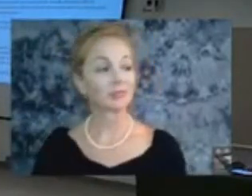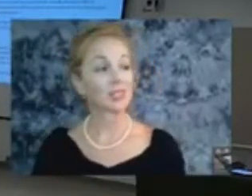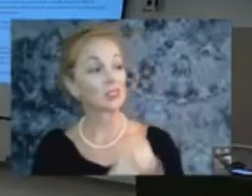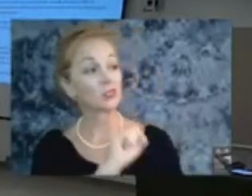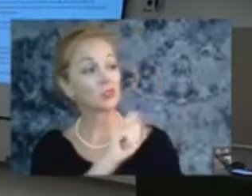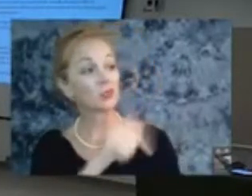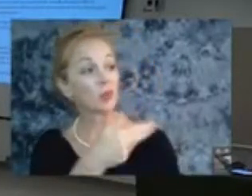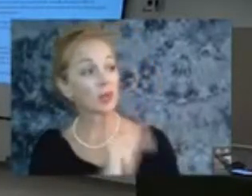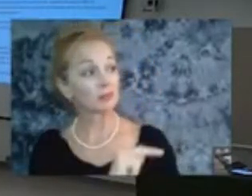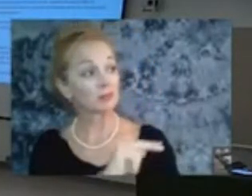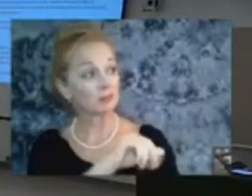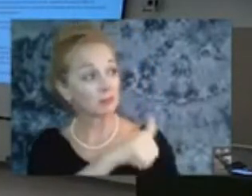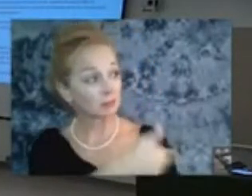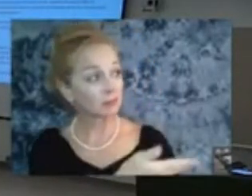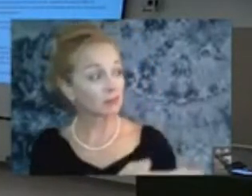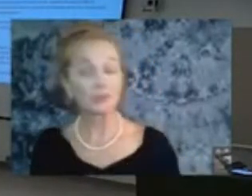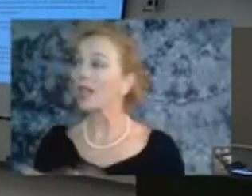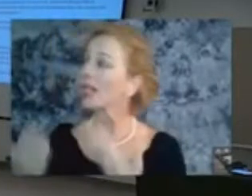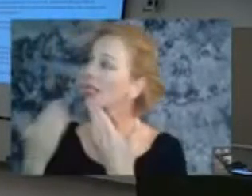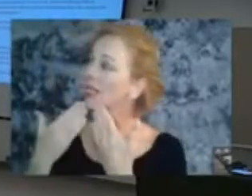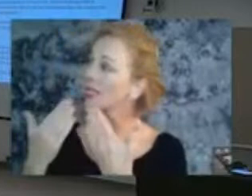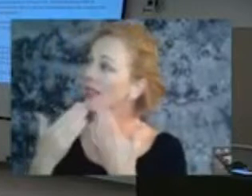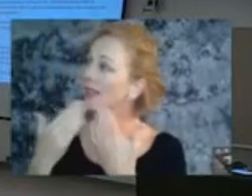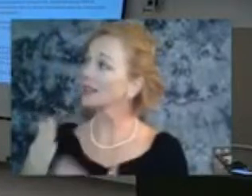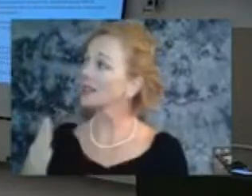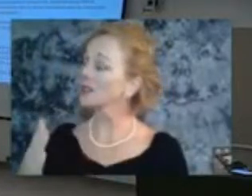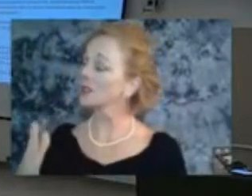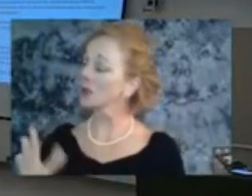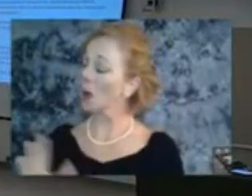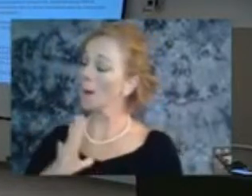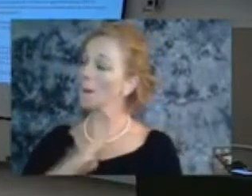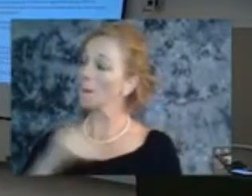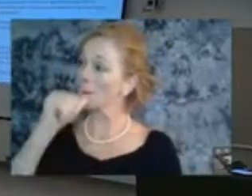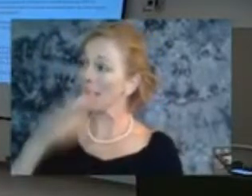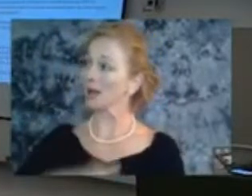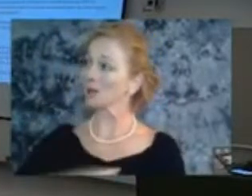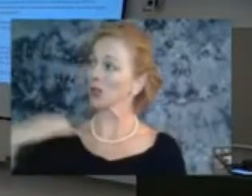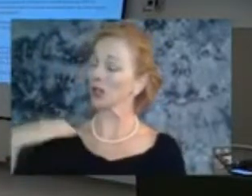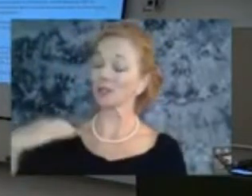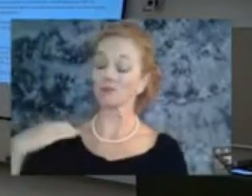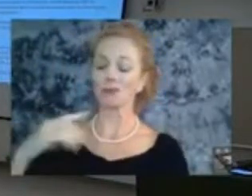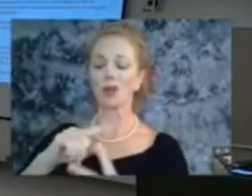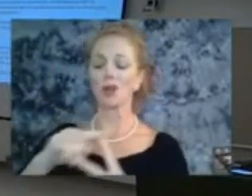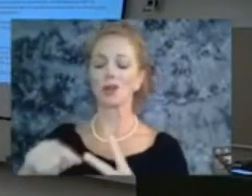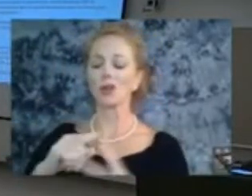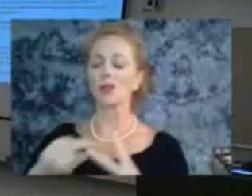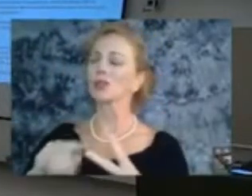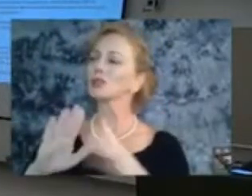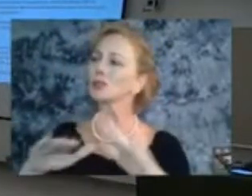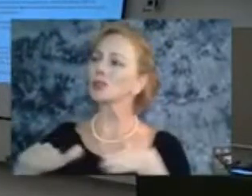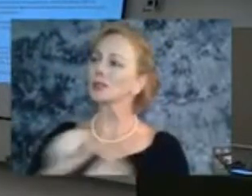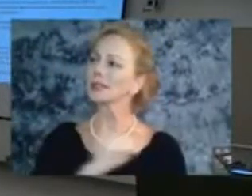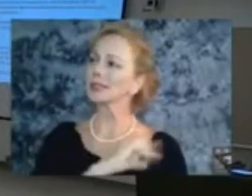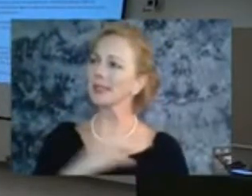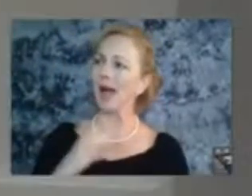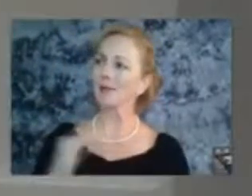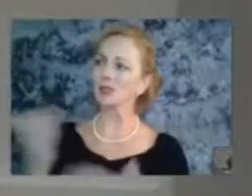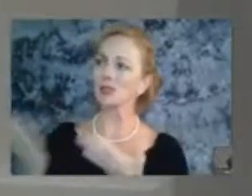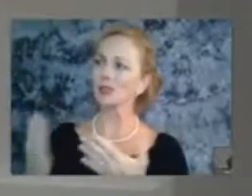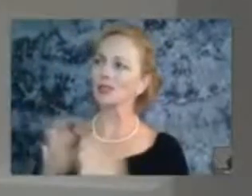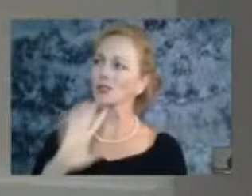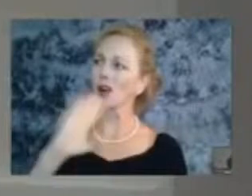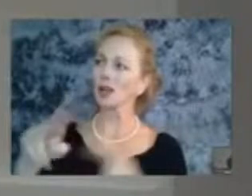Chair. A couple of questions about the Children's Staff Services. Can you walk through the discussion points